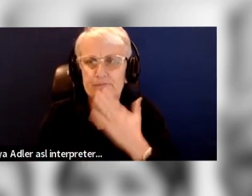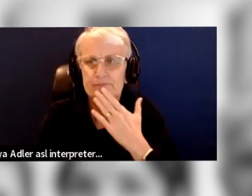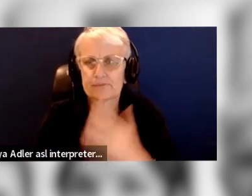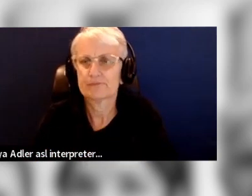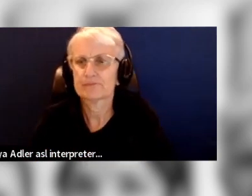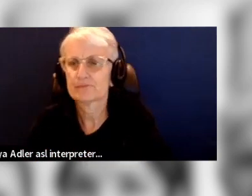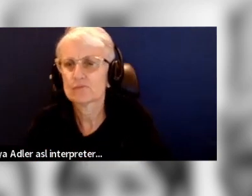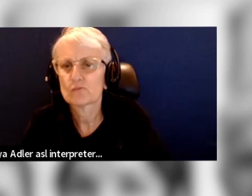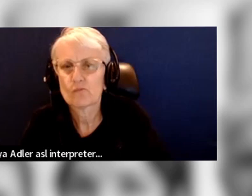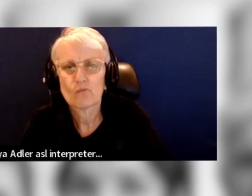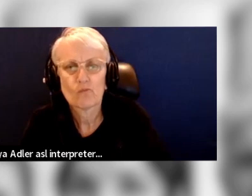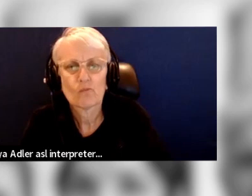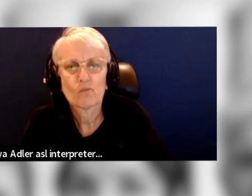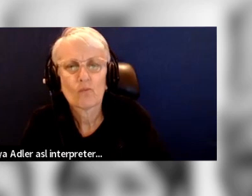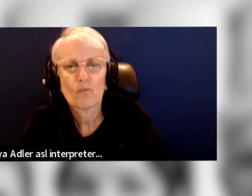Okay.